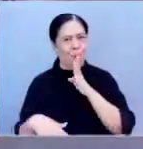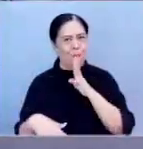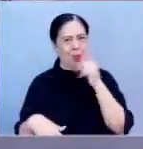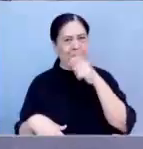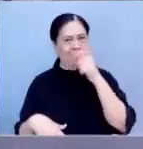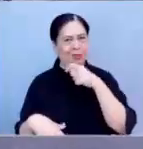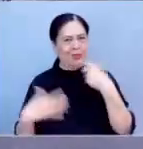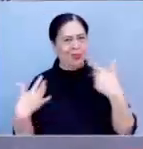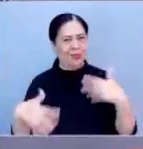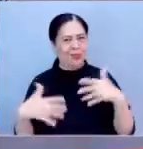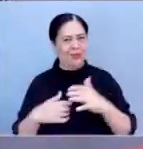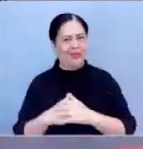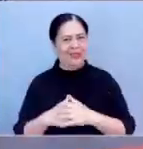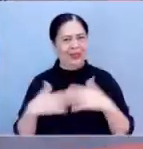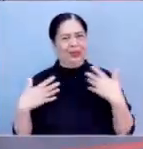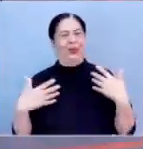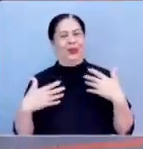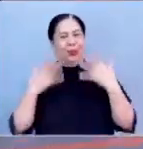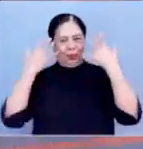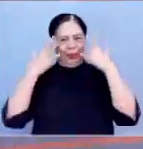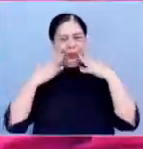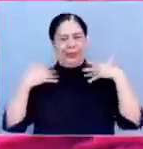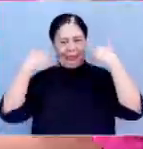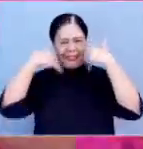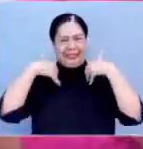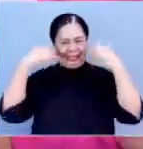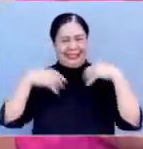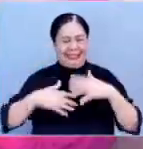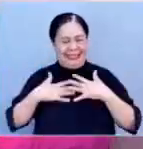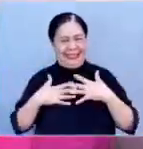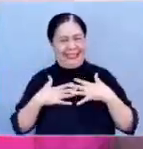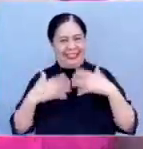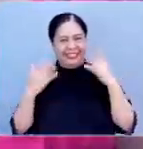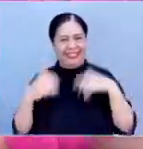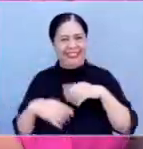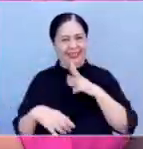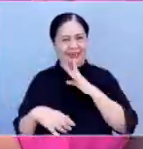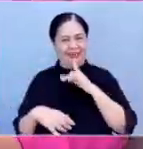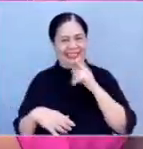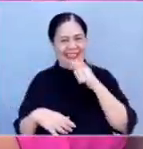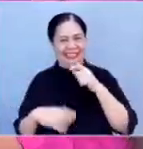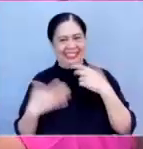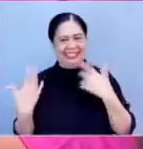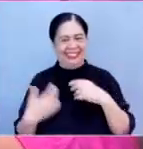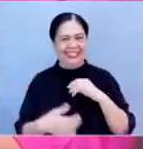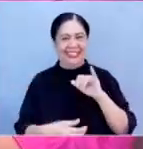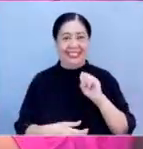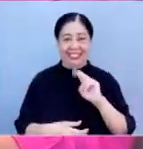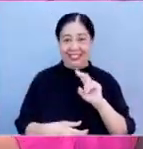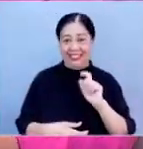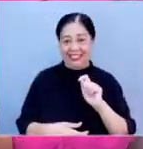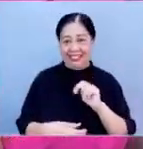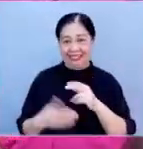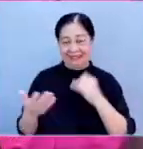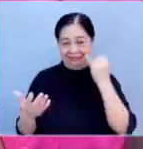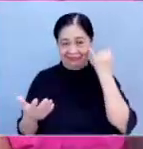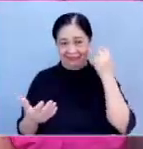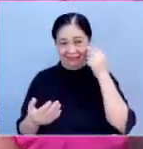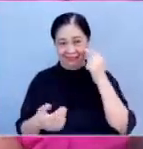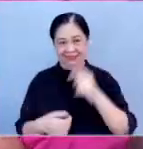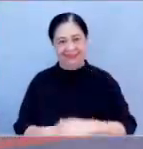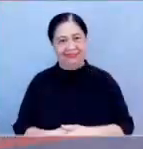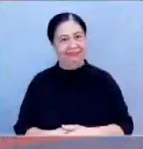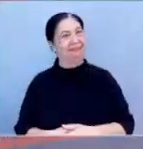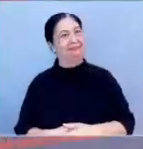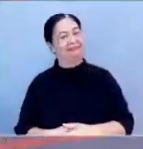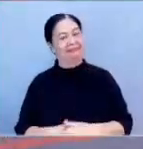Galing! Okay, I'm sweating now. Justin? I'm sweating now. Justin? Ako ba yun? Kala ko nandito ka sa couch,